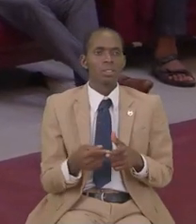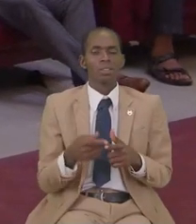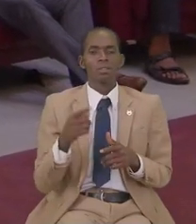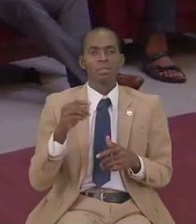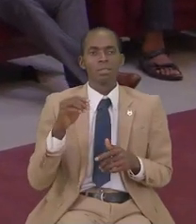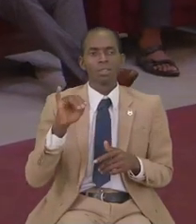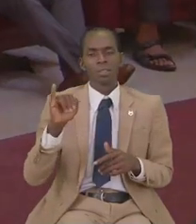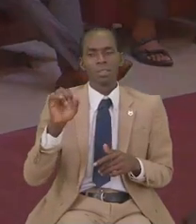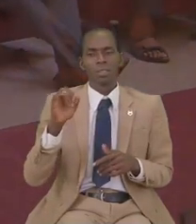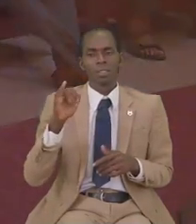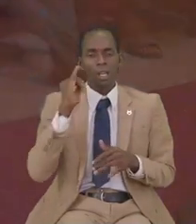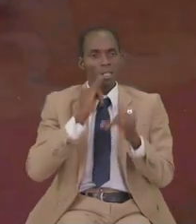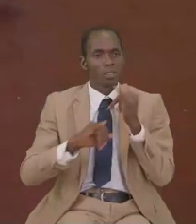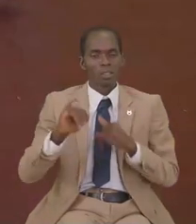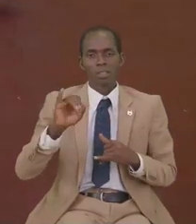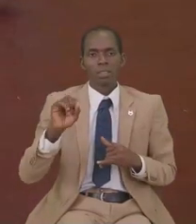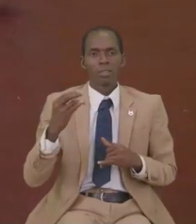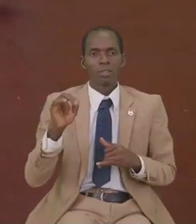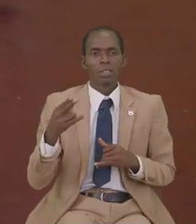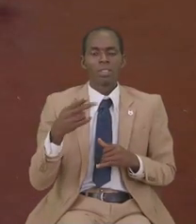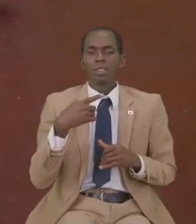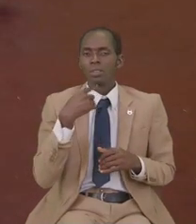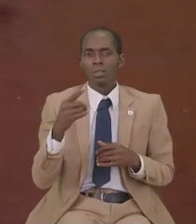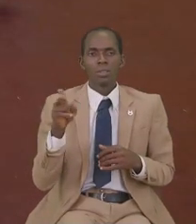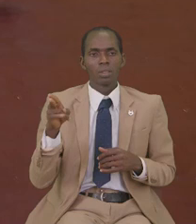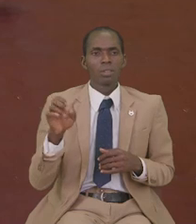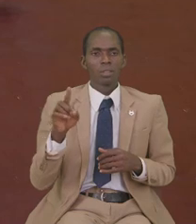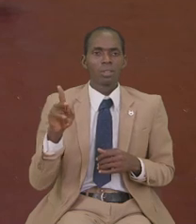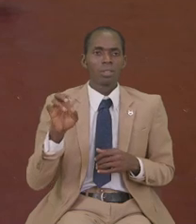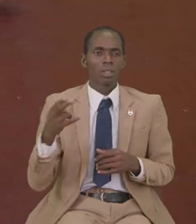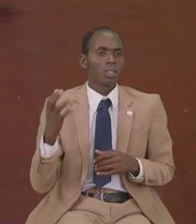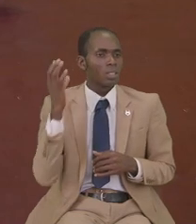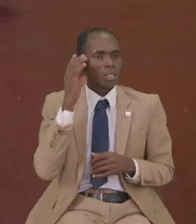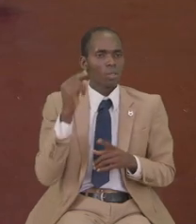said to Hezekiah, hear the word of the Lord of